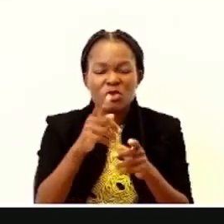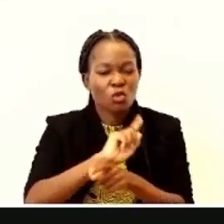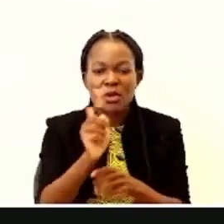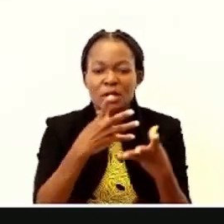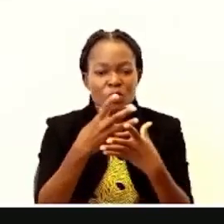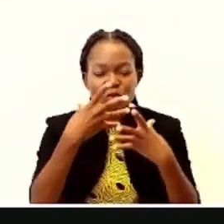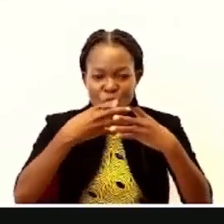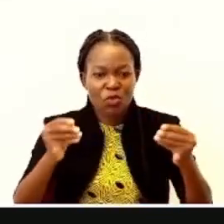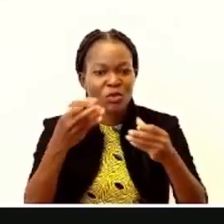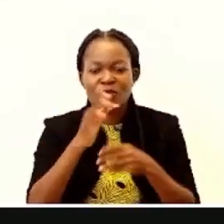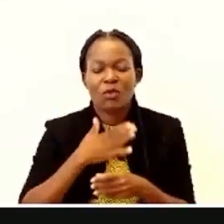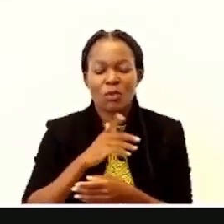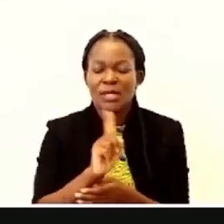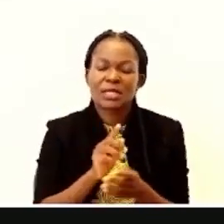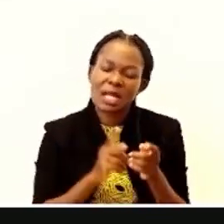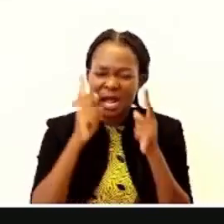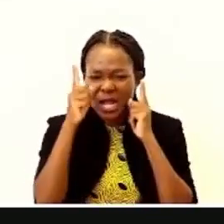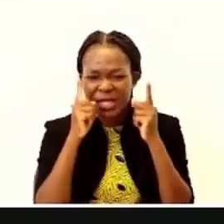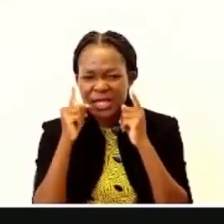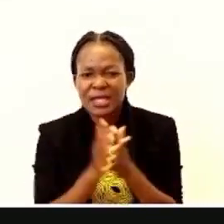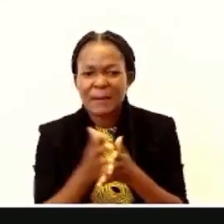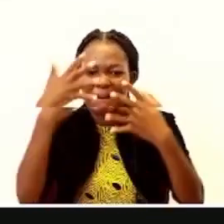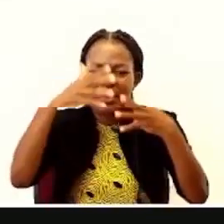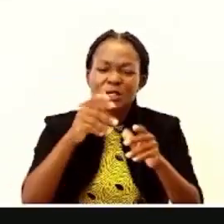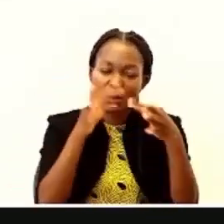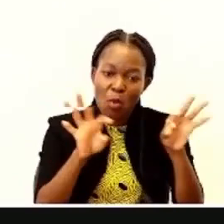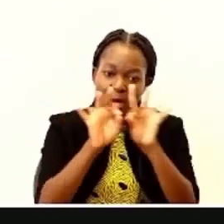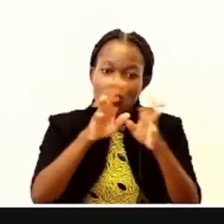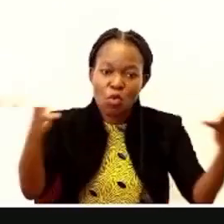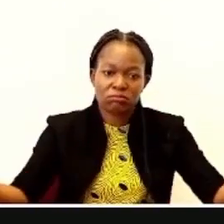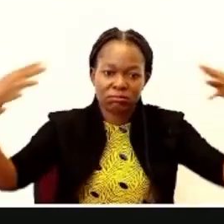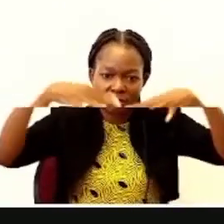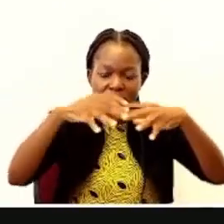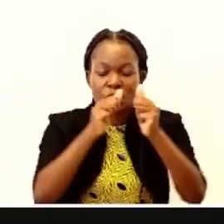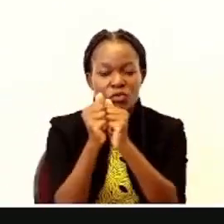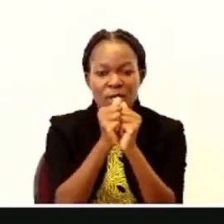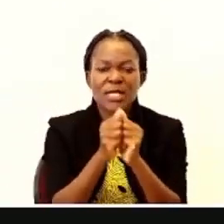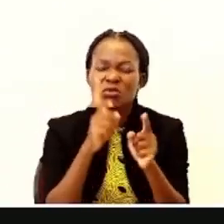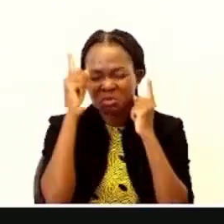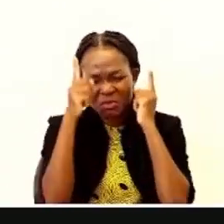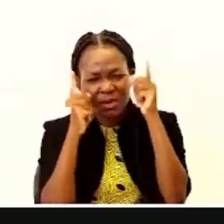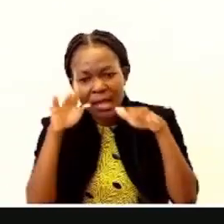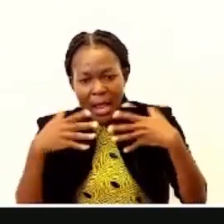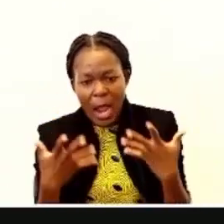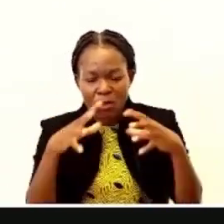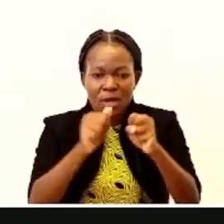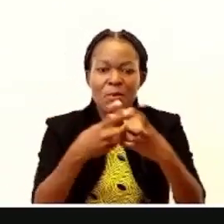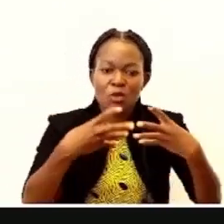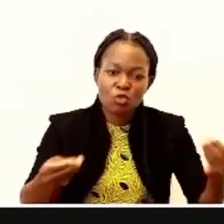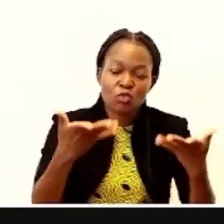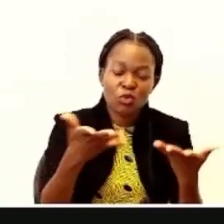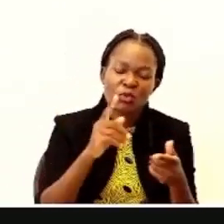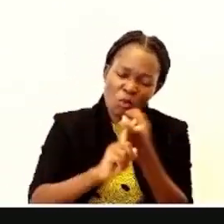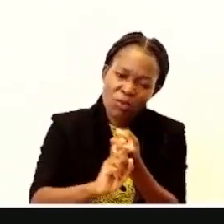us. So I think we need to come together and start thinking our solutions should really be